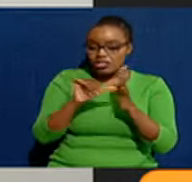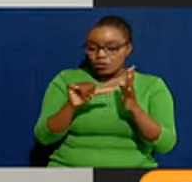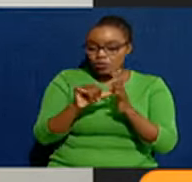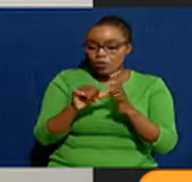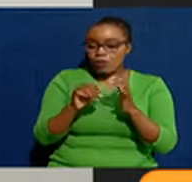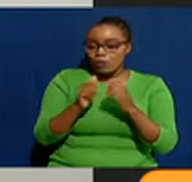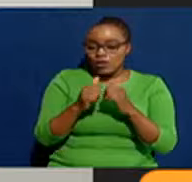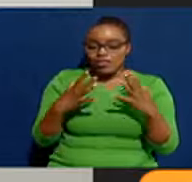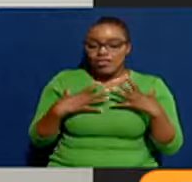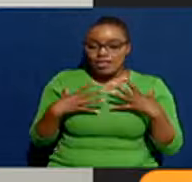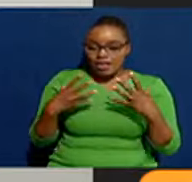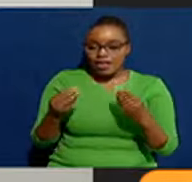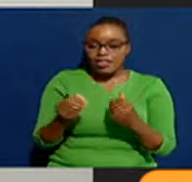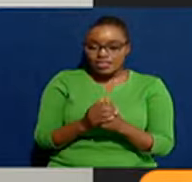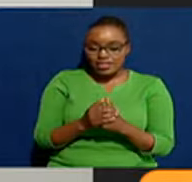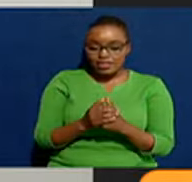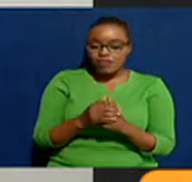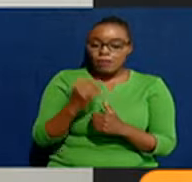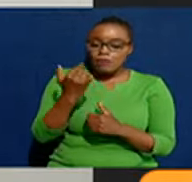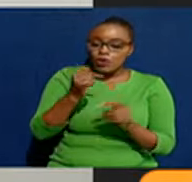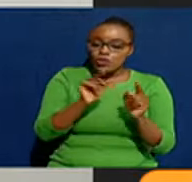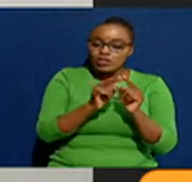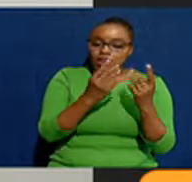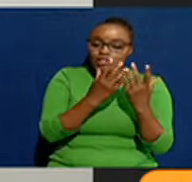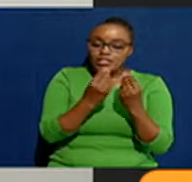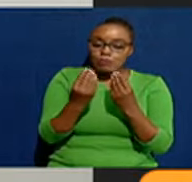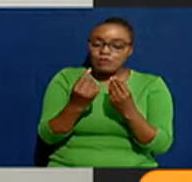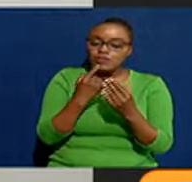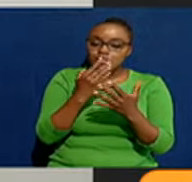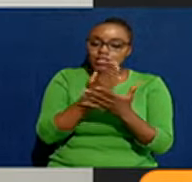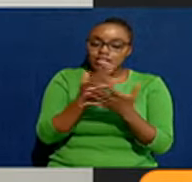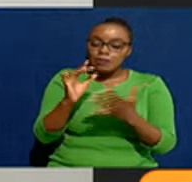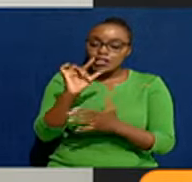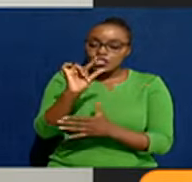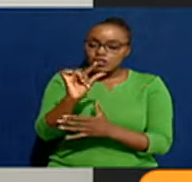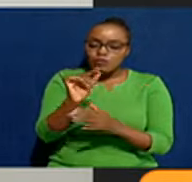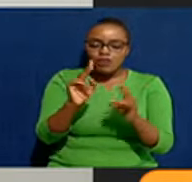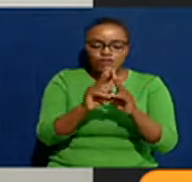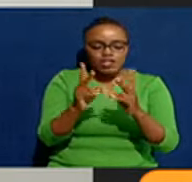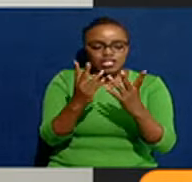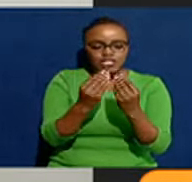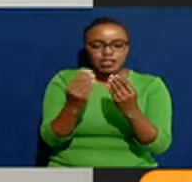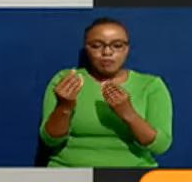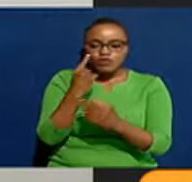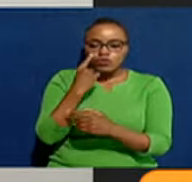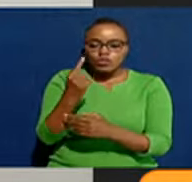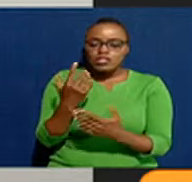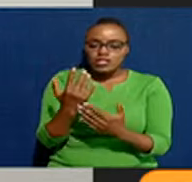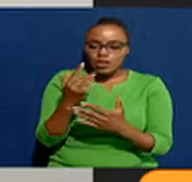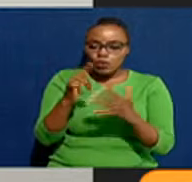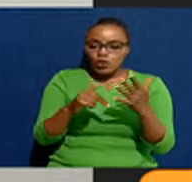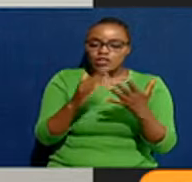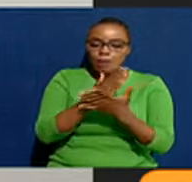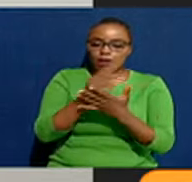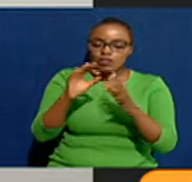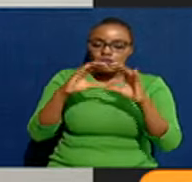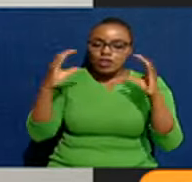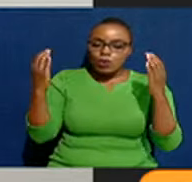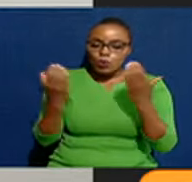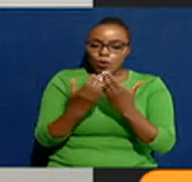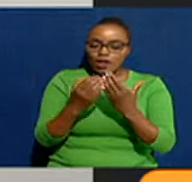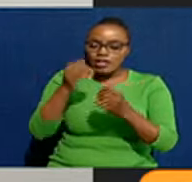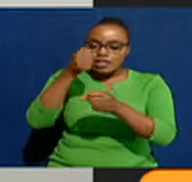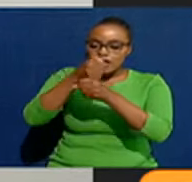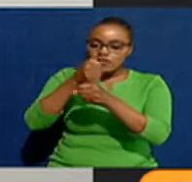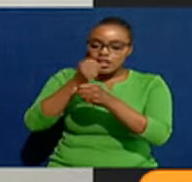health. And I'm just saying something small, simple. Look at what parts of the world they have